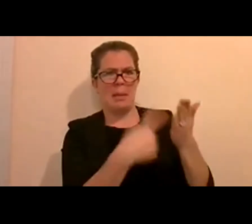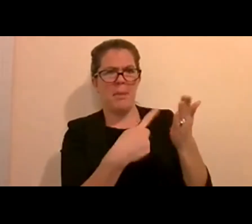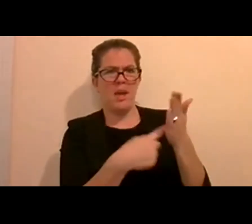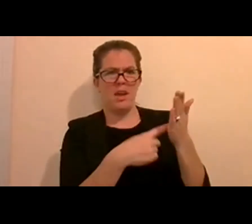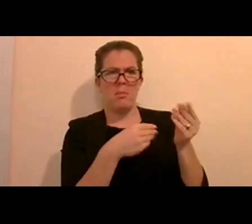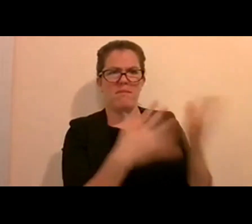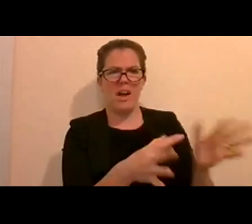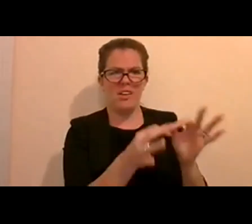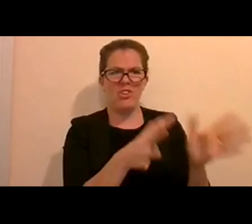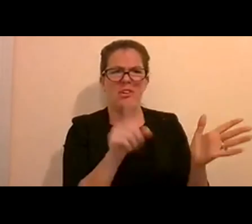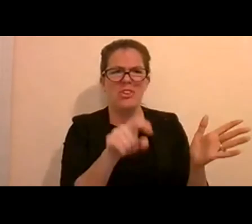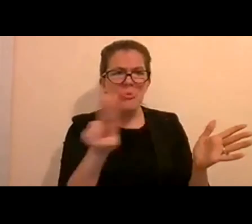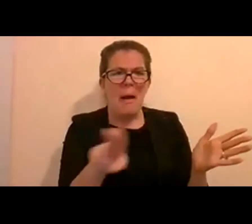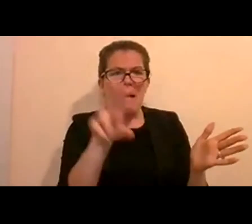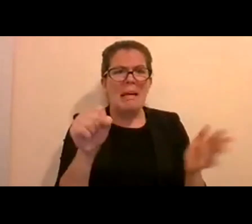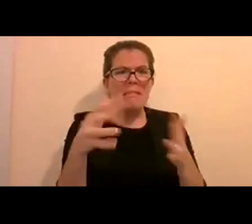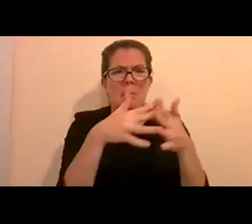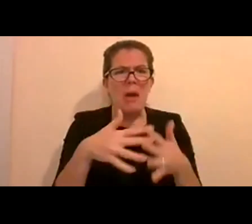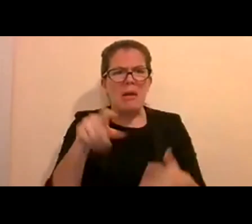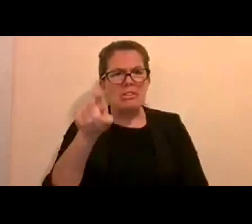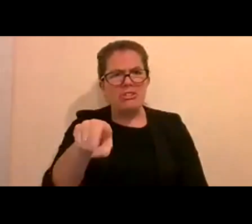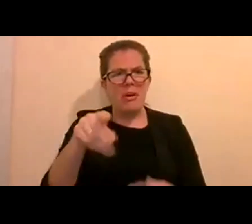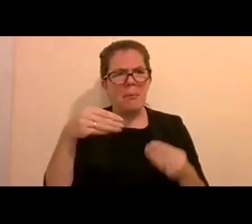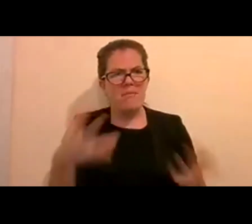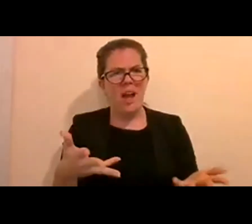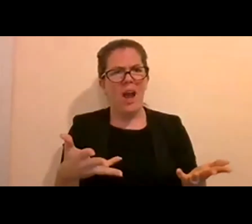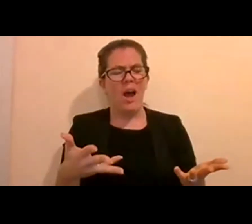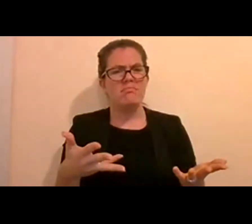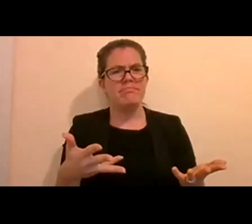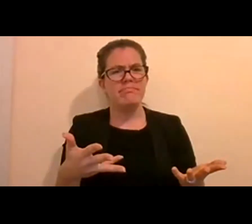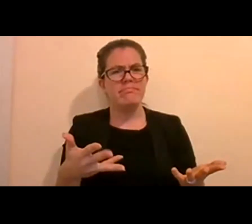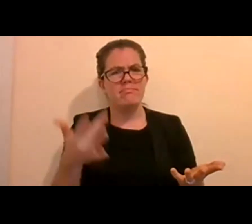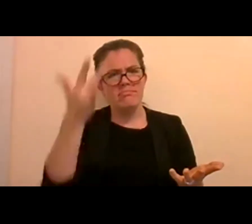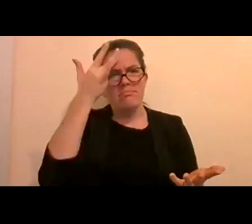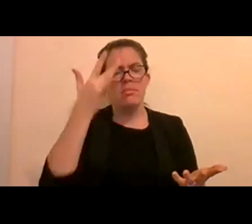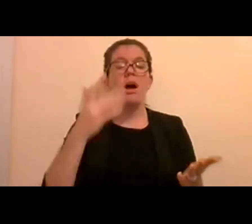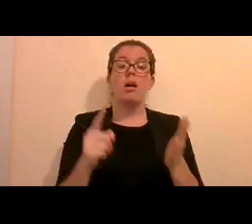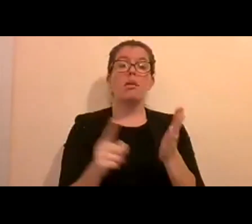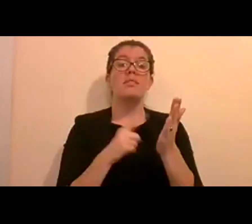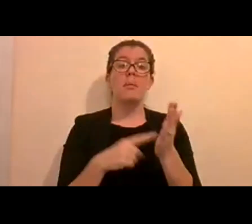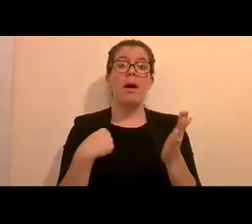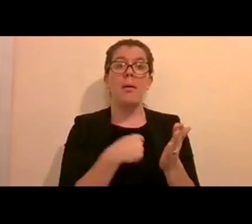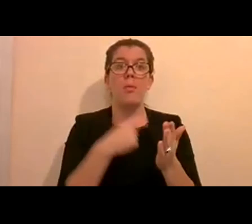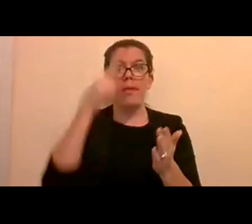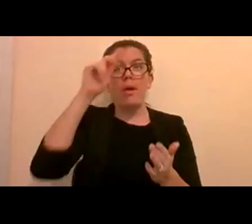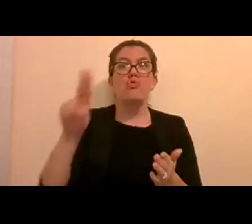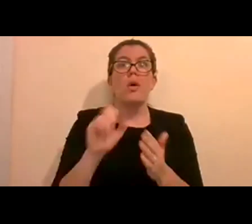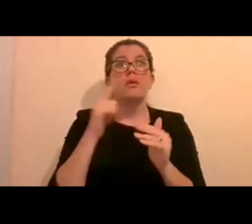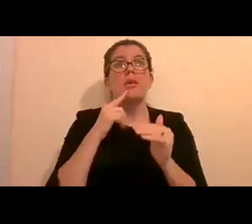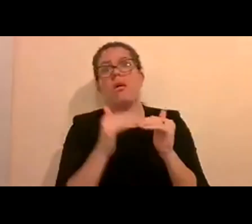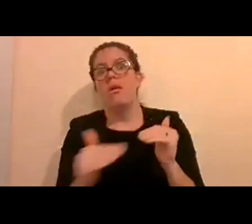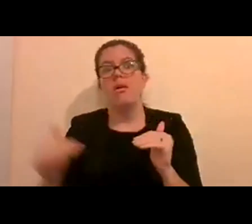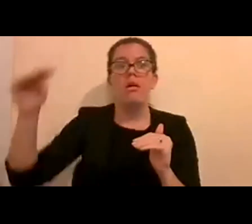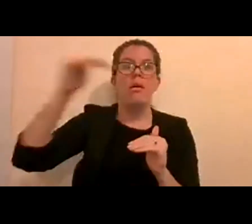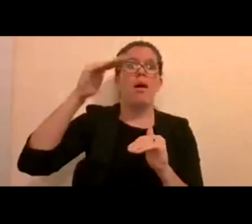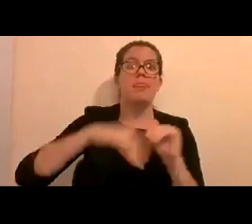the United States of America and whatever. And, it's interesting. Sometimes we think, we're so far ahead of the rest of the world.